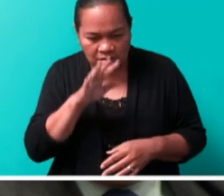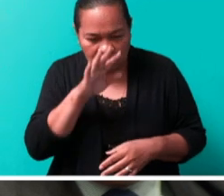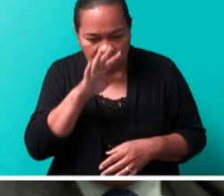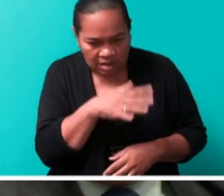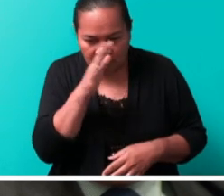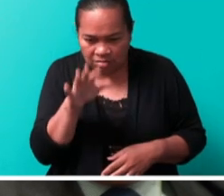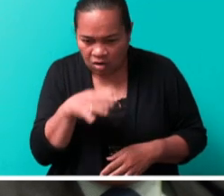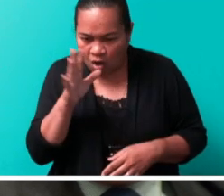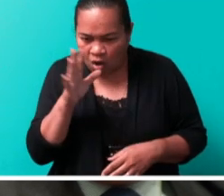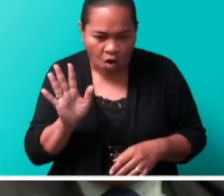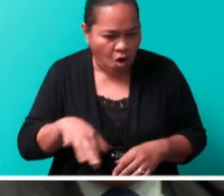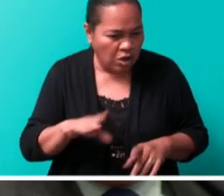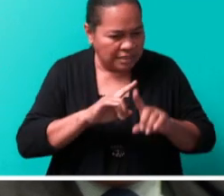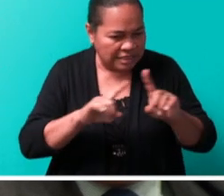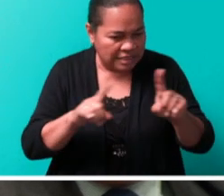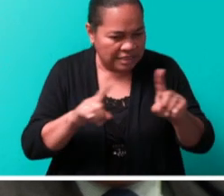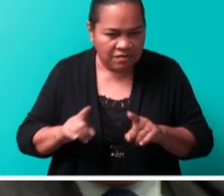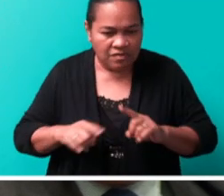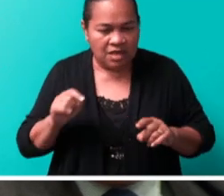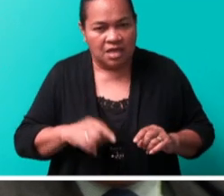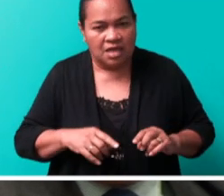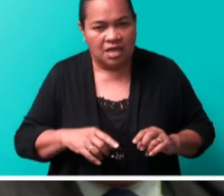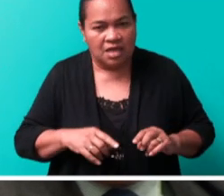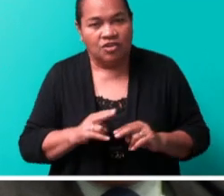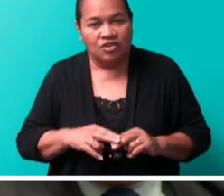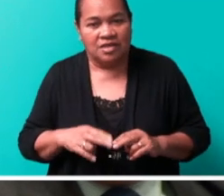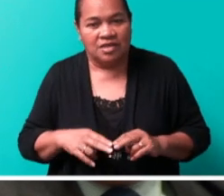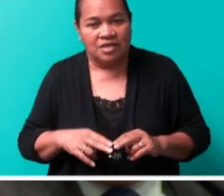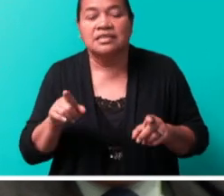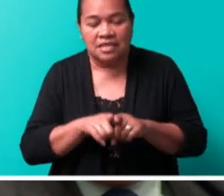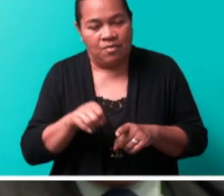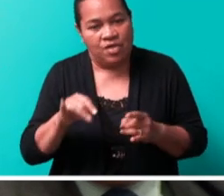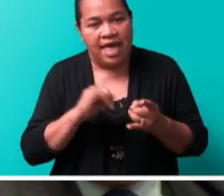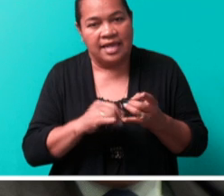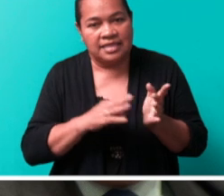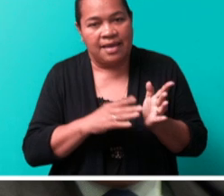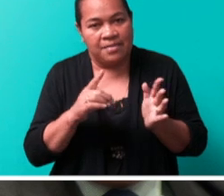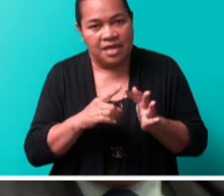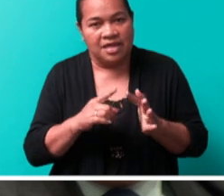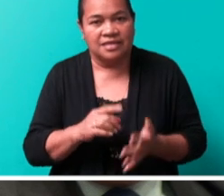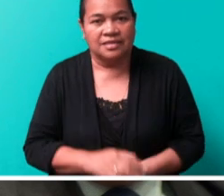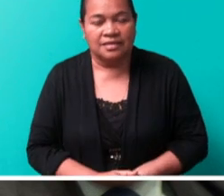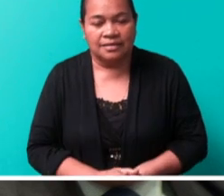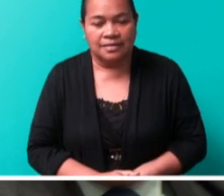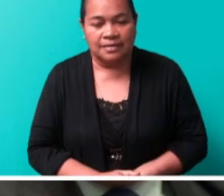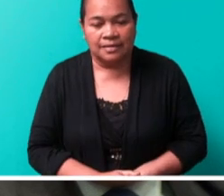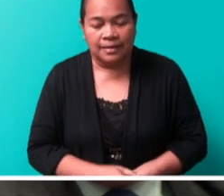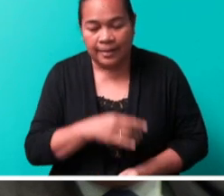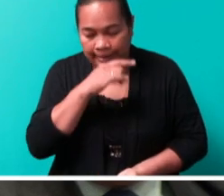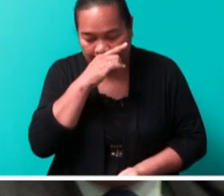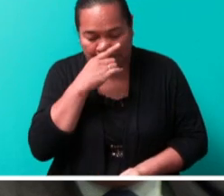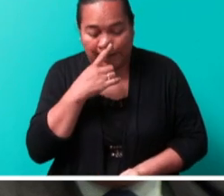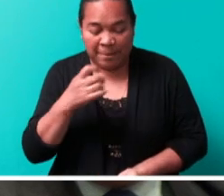all types of industries throughout Fiji, including SMEs. Mr. Speaker, sir, in addition,